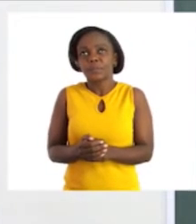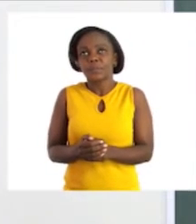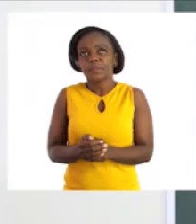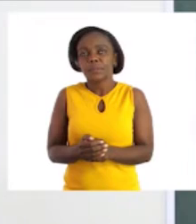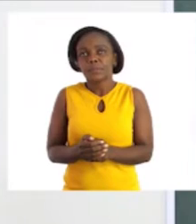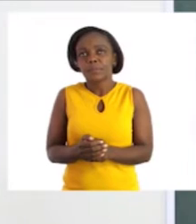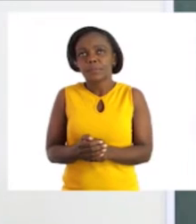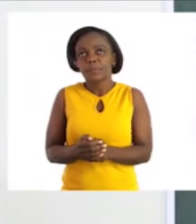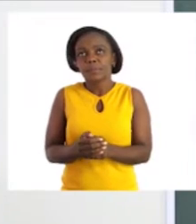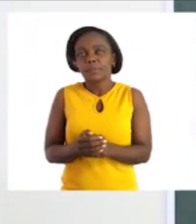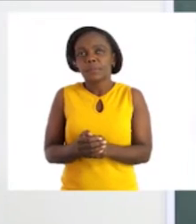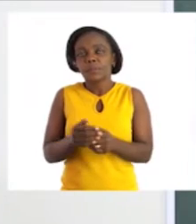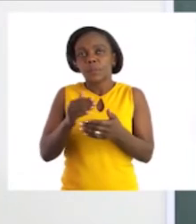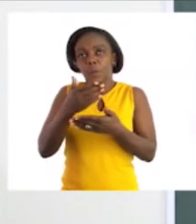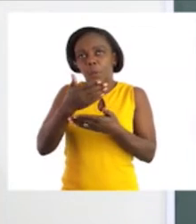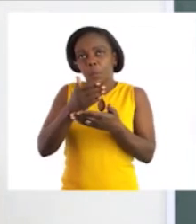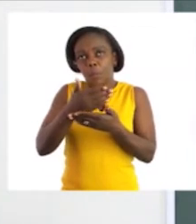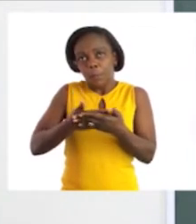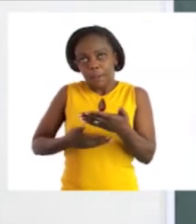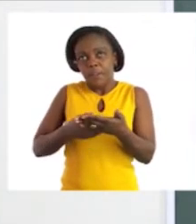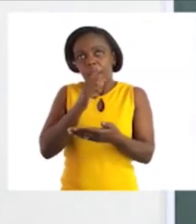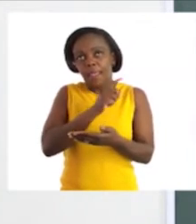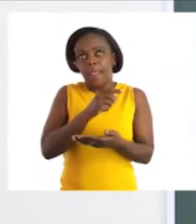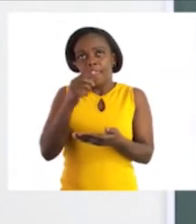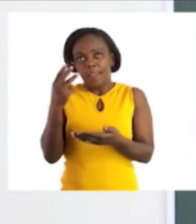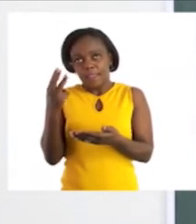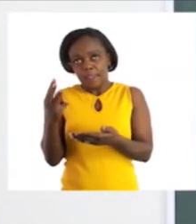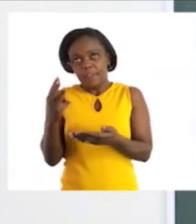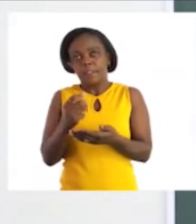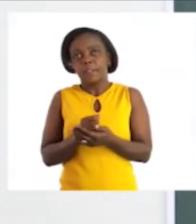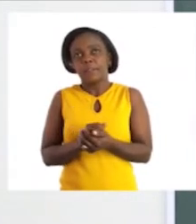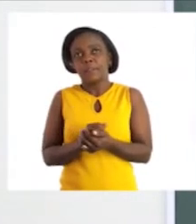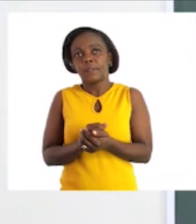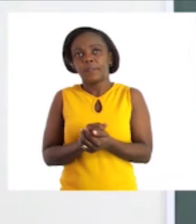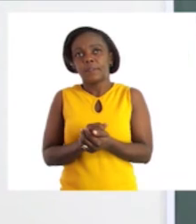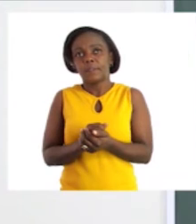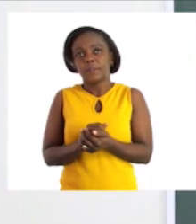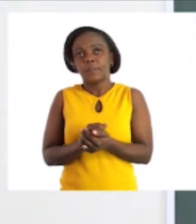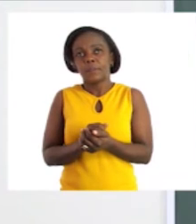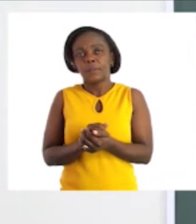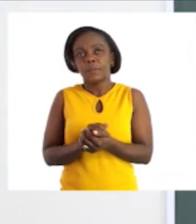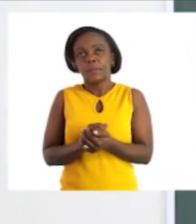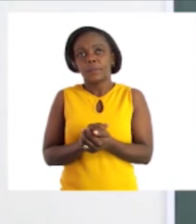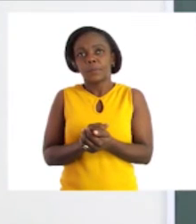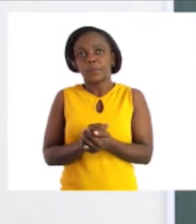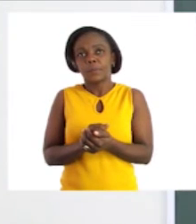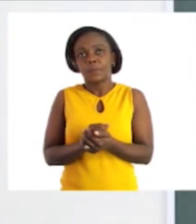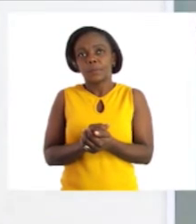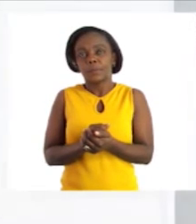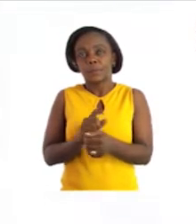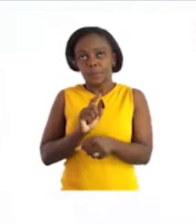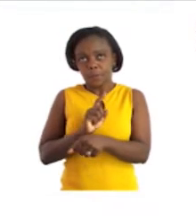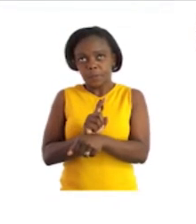All right, now let's go to our page 30 and check if we can do these clocks which are here. The